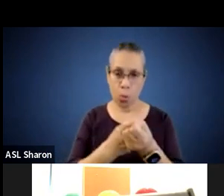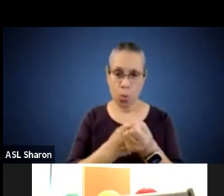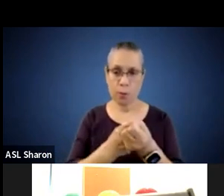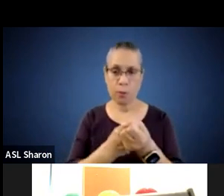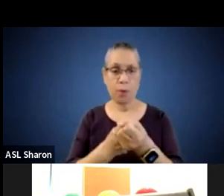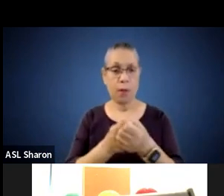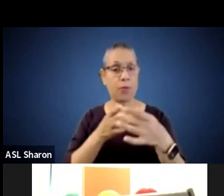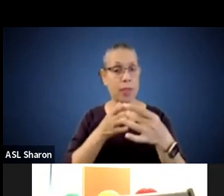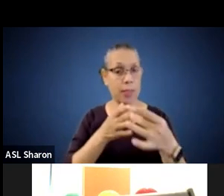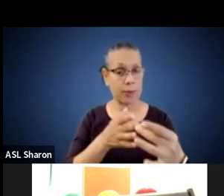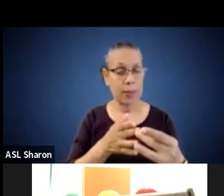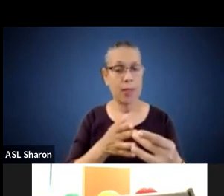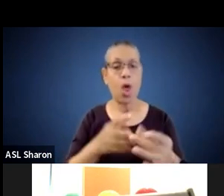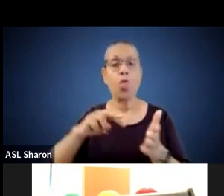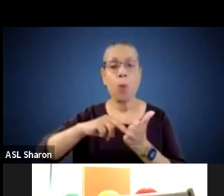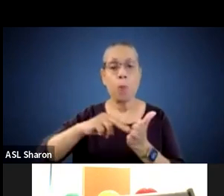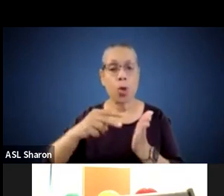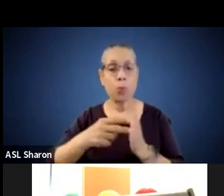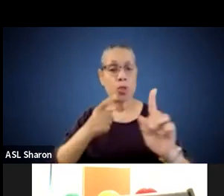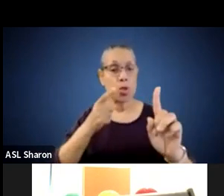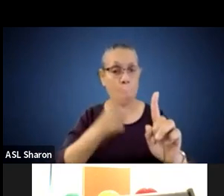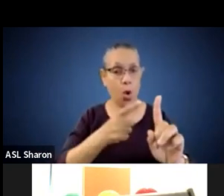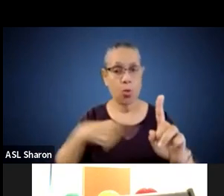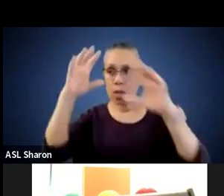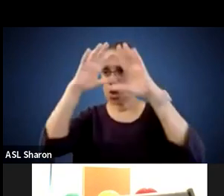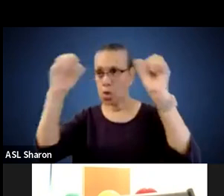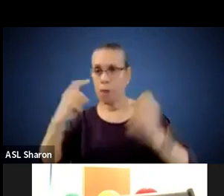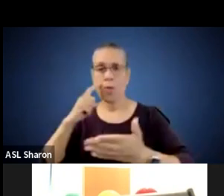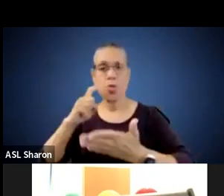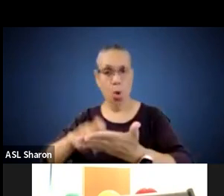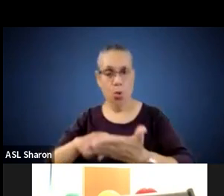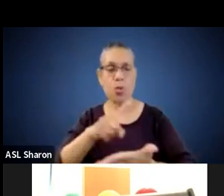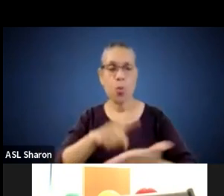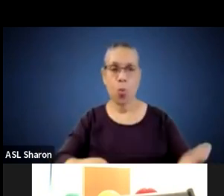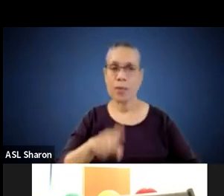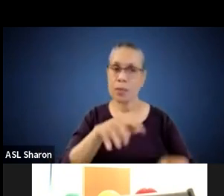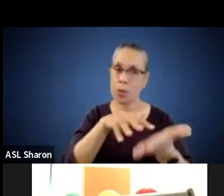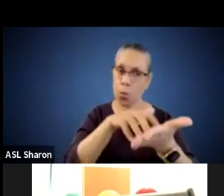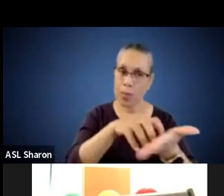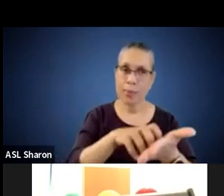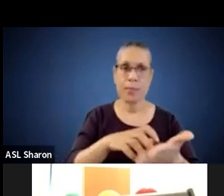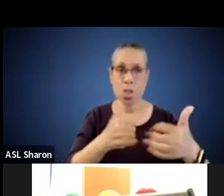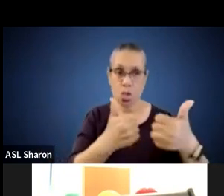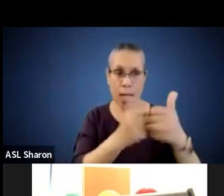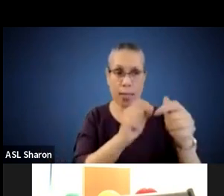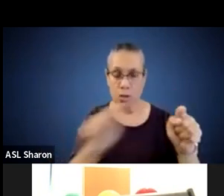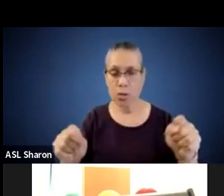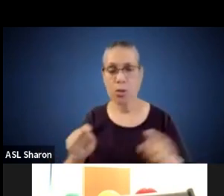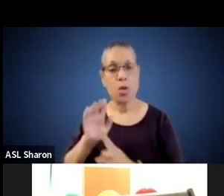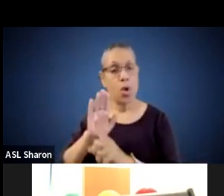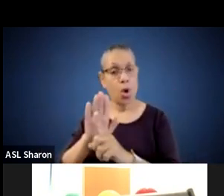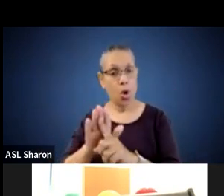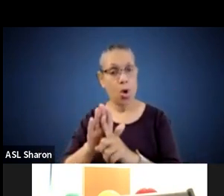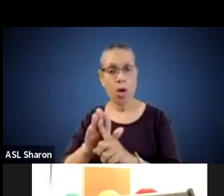the seriousness of purpose that the superintendent sees the challenges in front of us the steps she has already taken